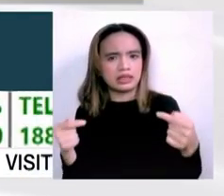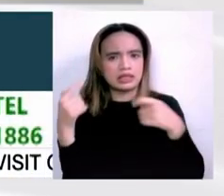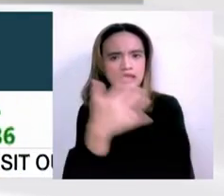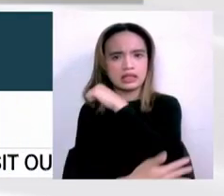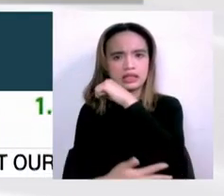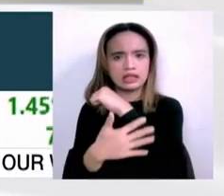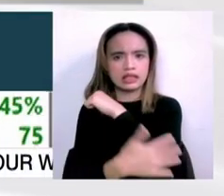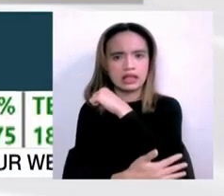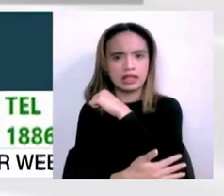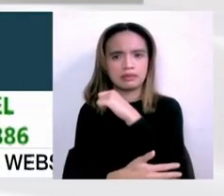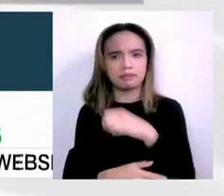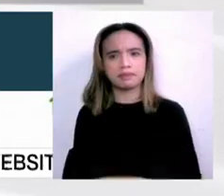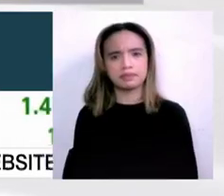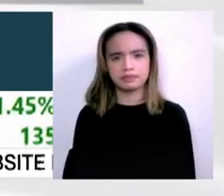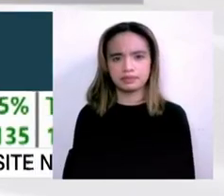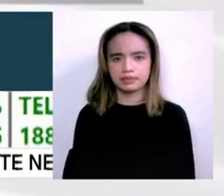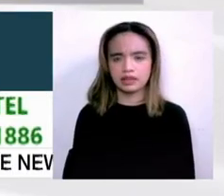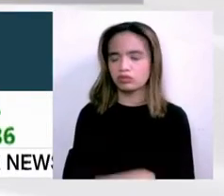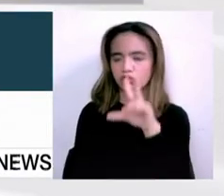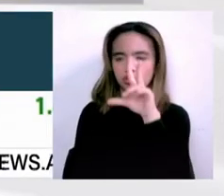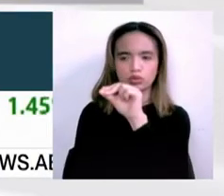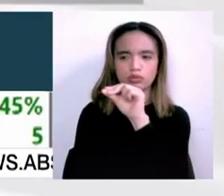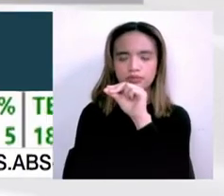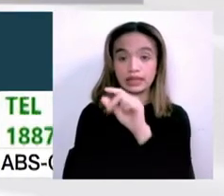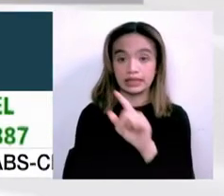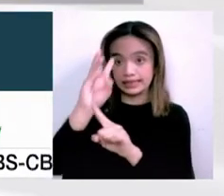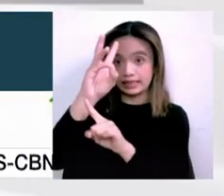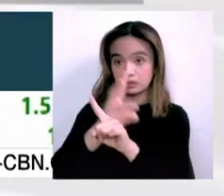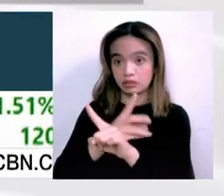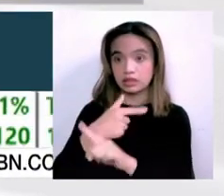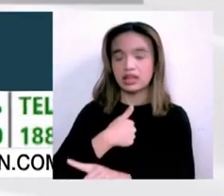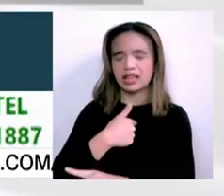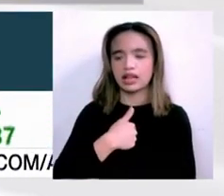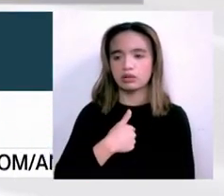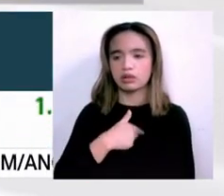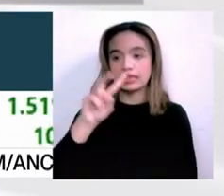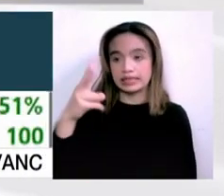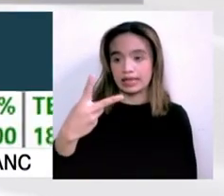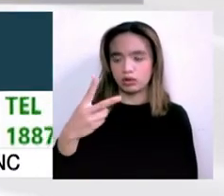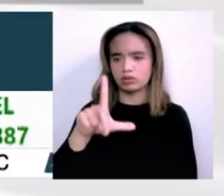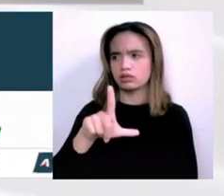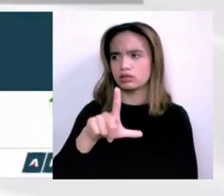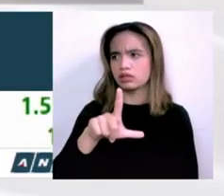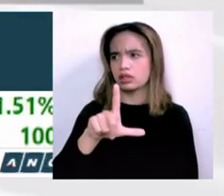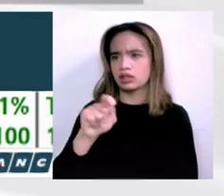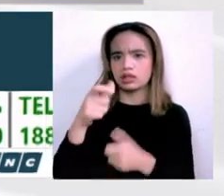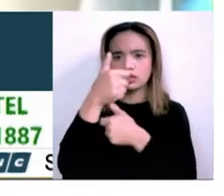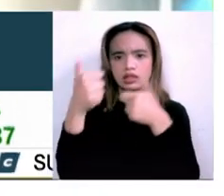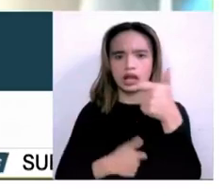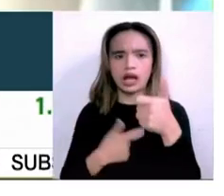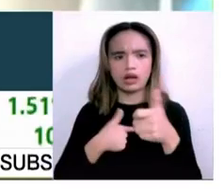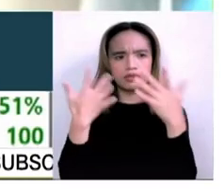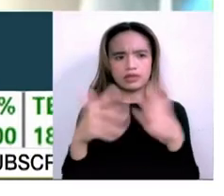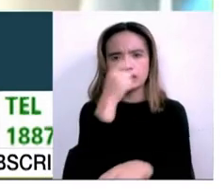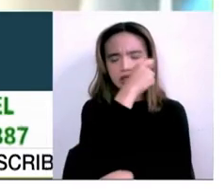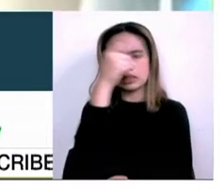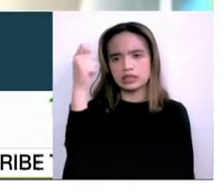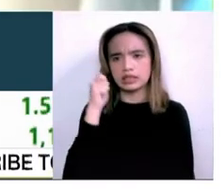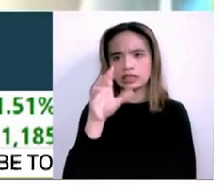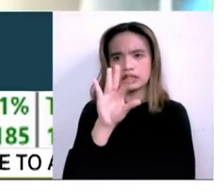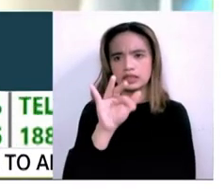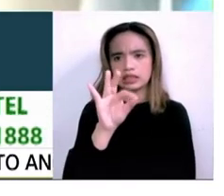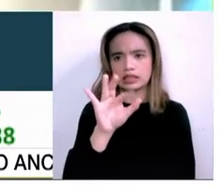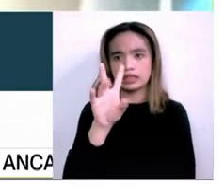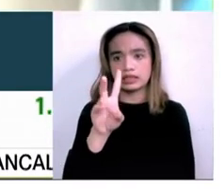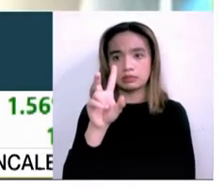being rounded up? No, first 6 months, I was a second lieutenant because I graduated in 1971, September 1972 yung